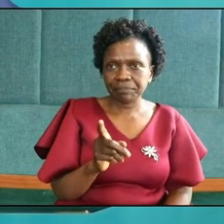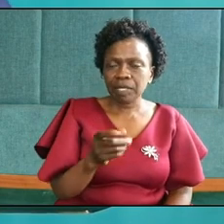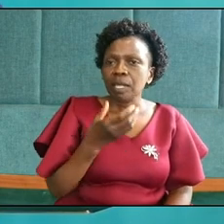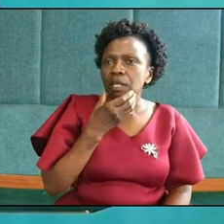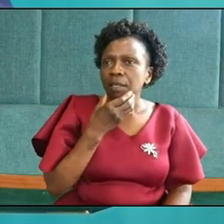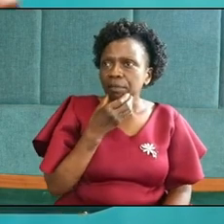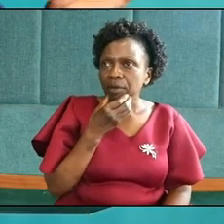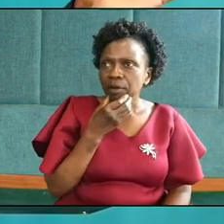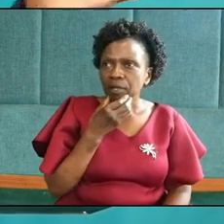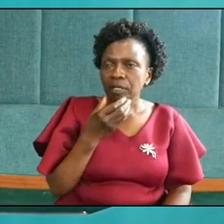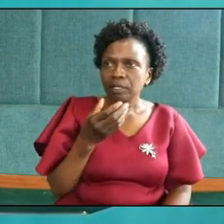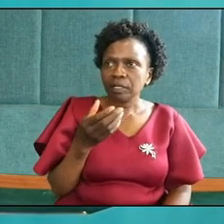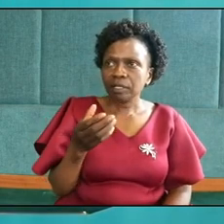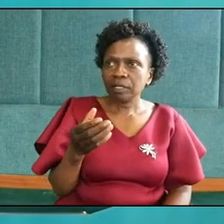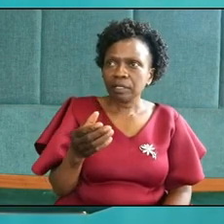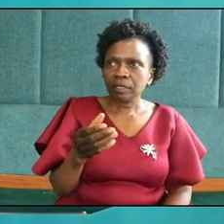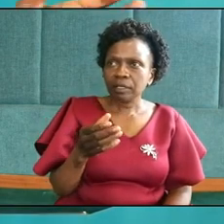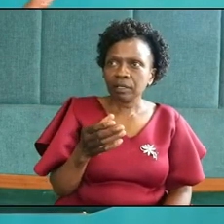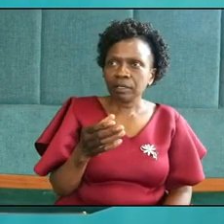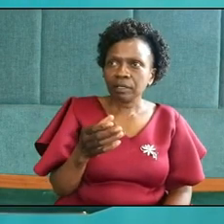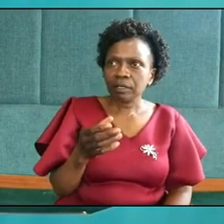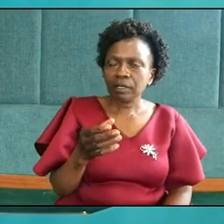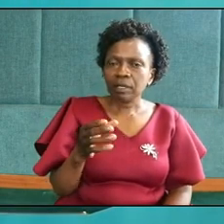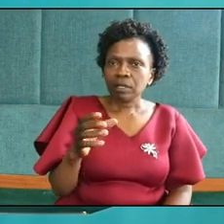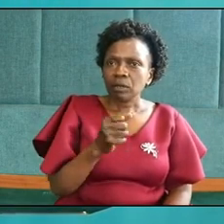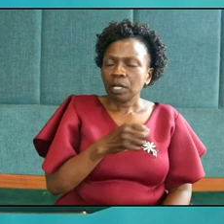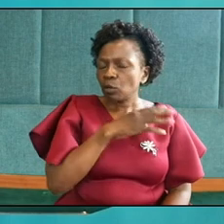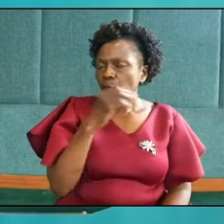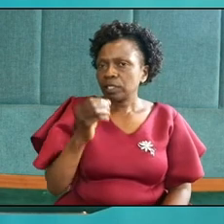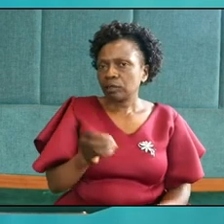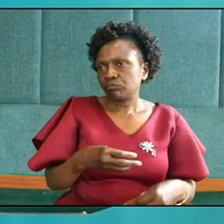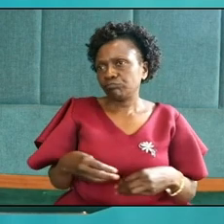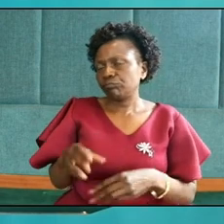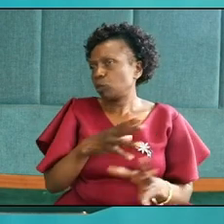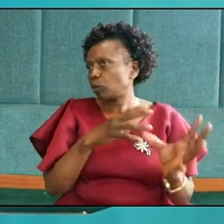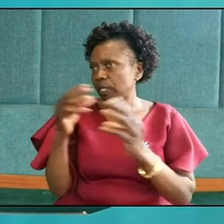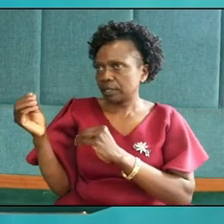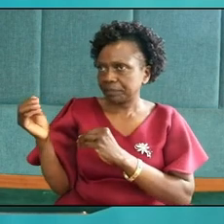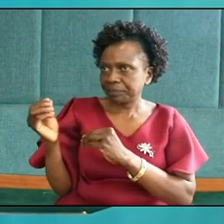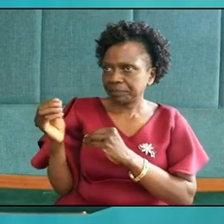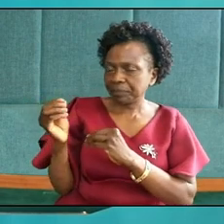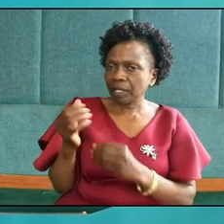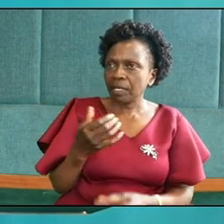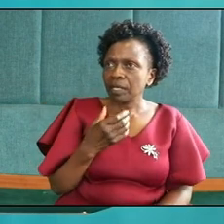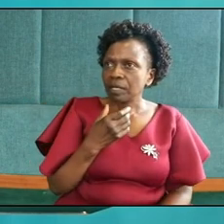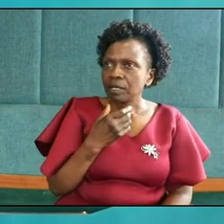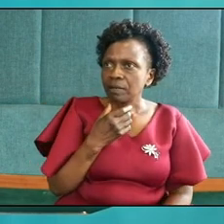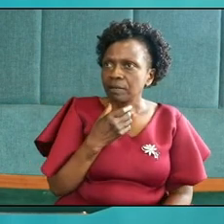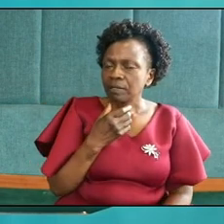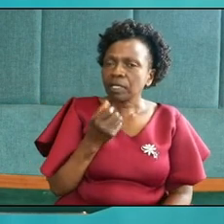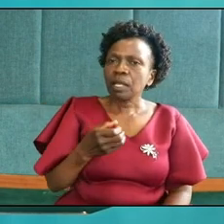The boy thanked the girl from the bottom of his heart and went his way. Years passed by. The young girl